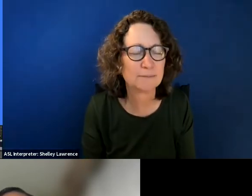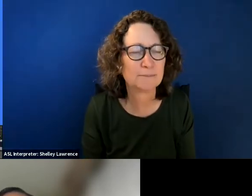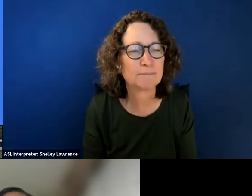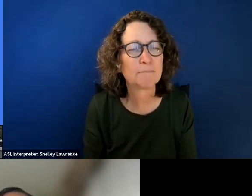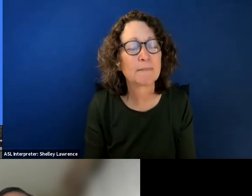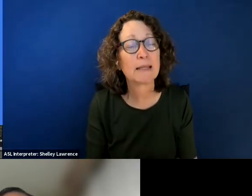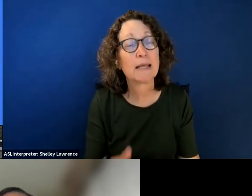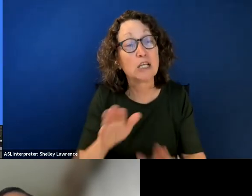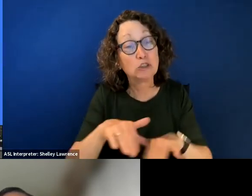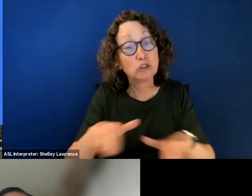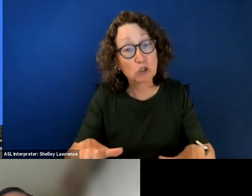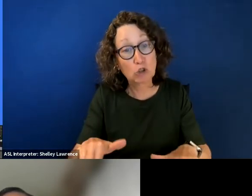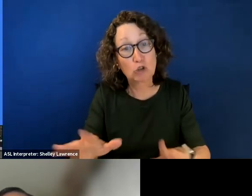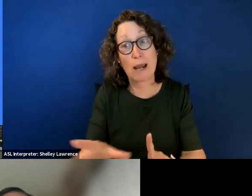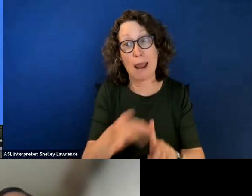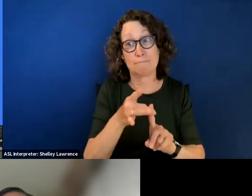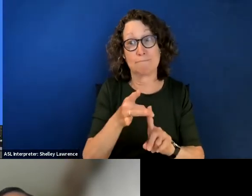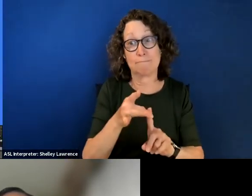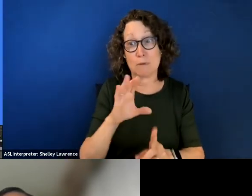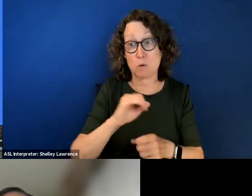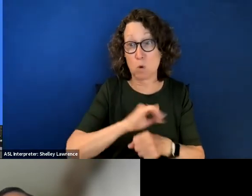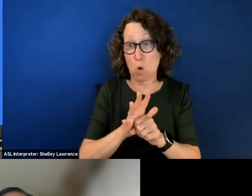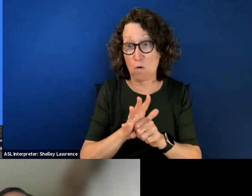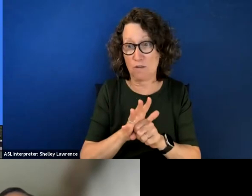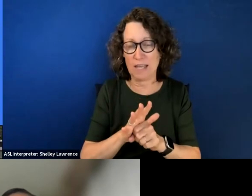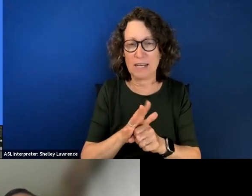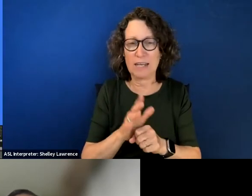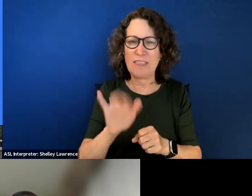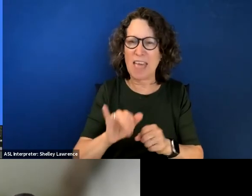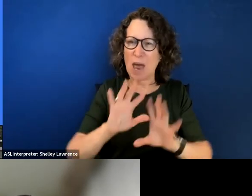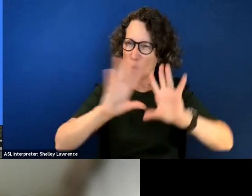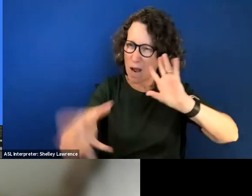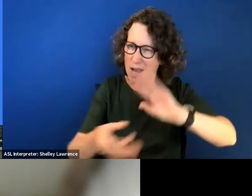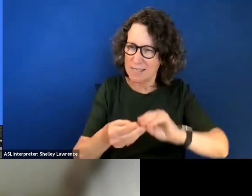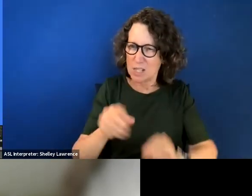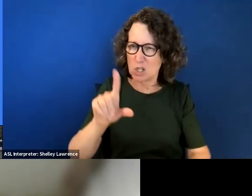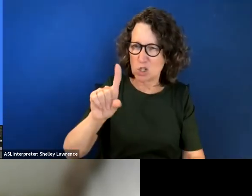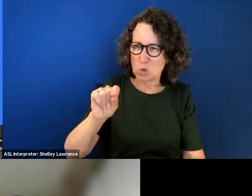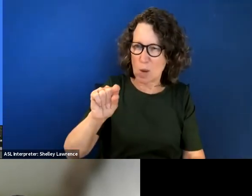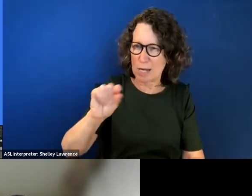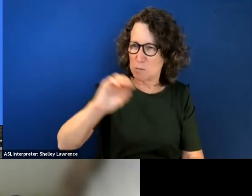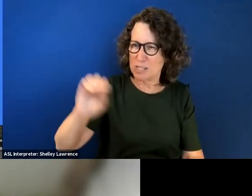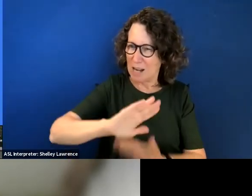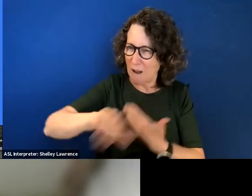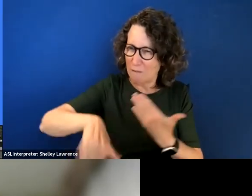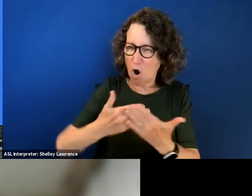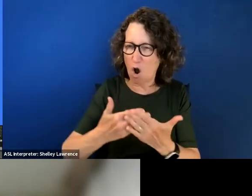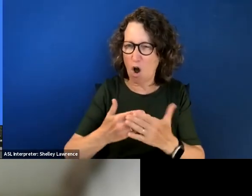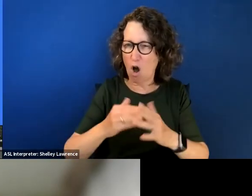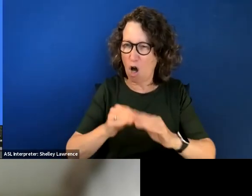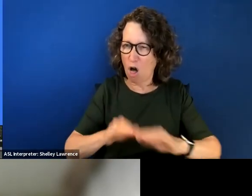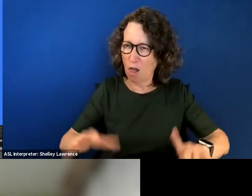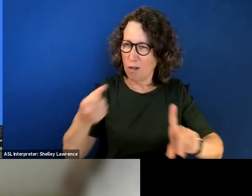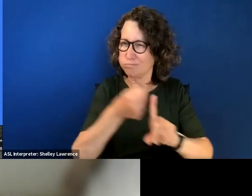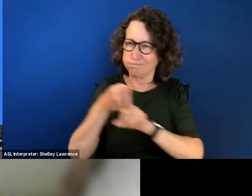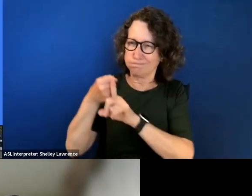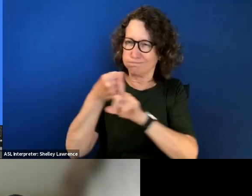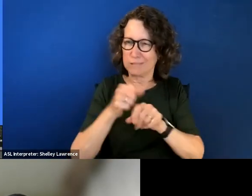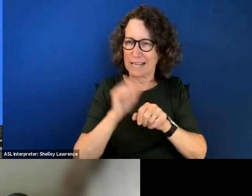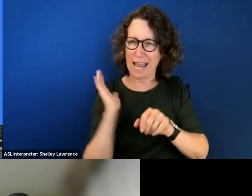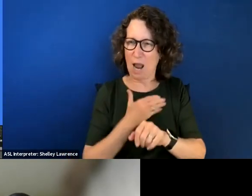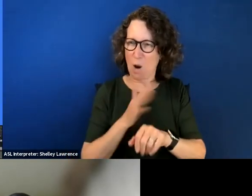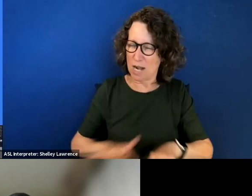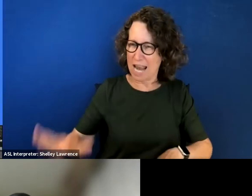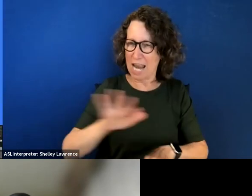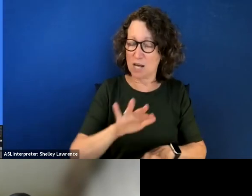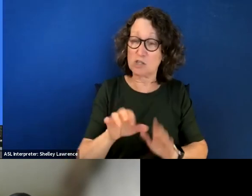Pediatric cases in that week accounted for 20% of all COVID cases in our nation. And